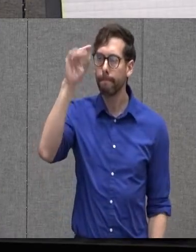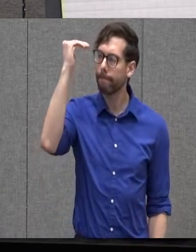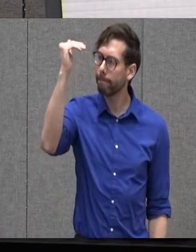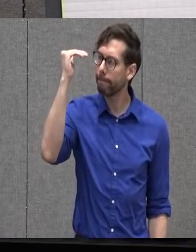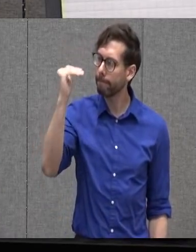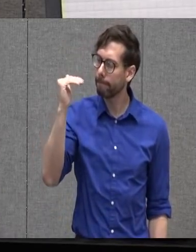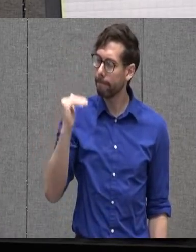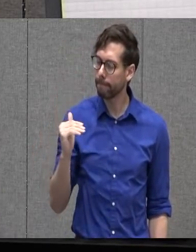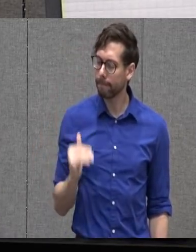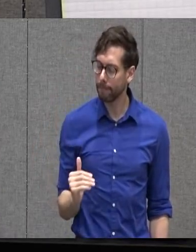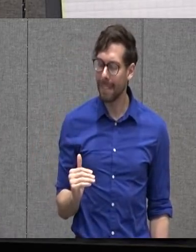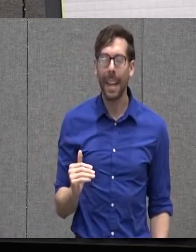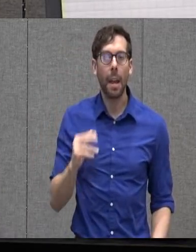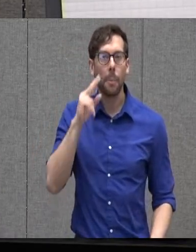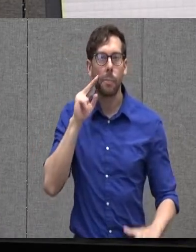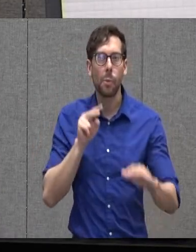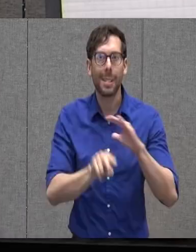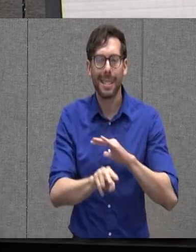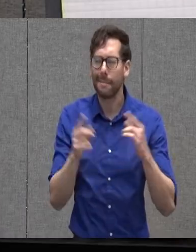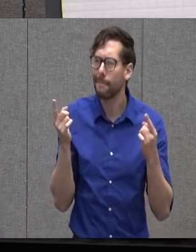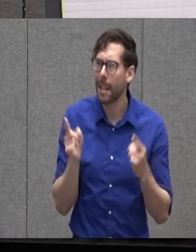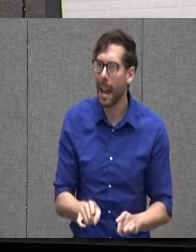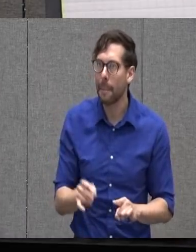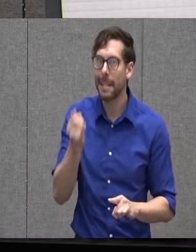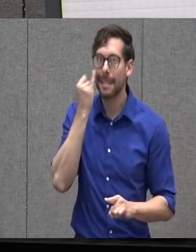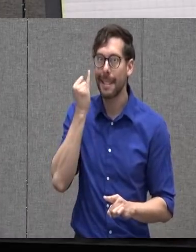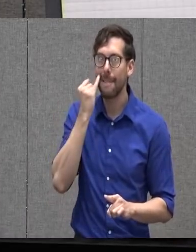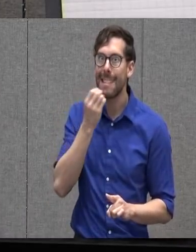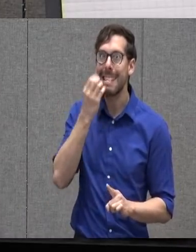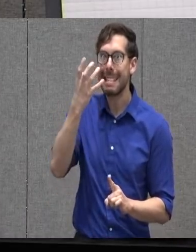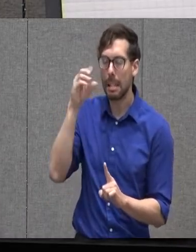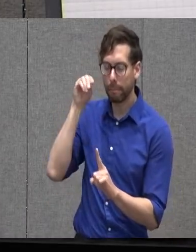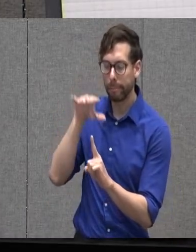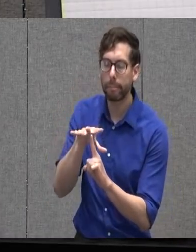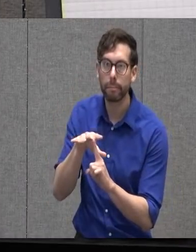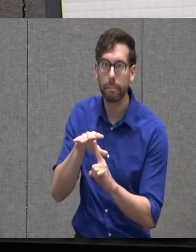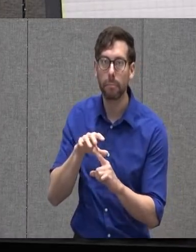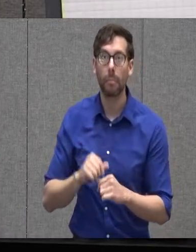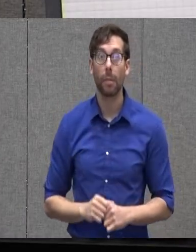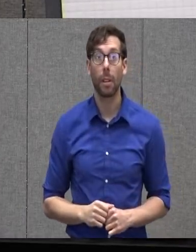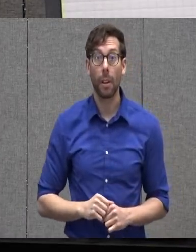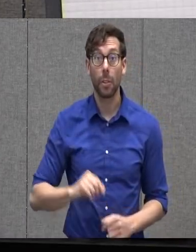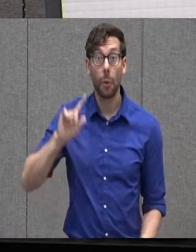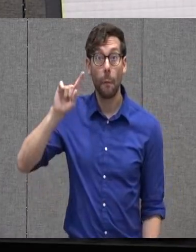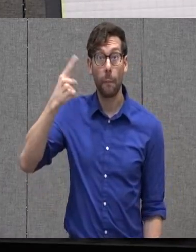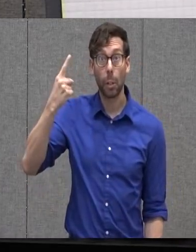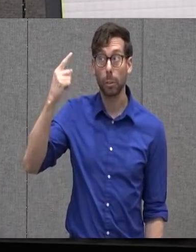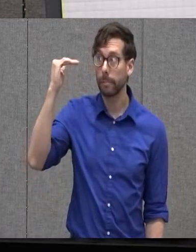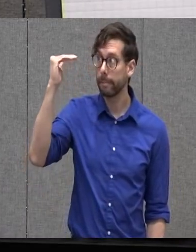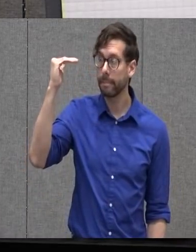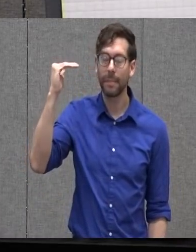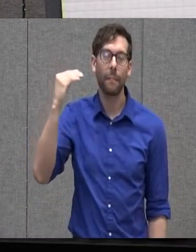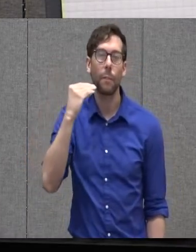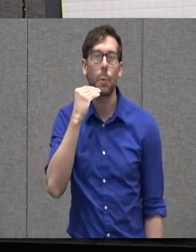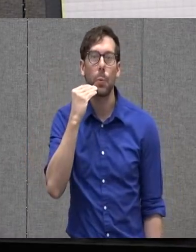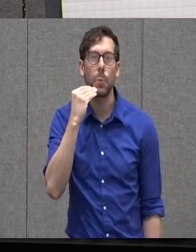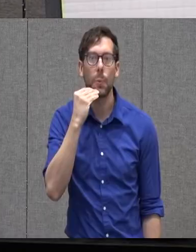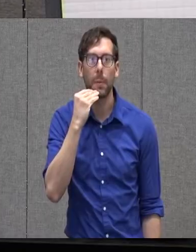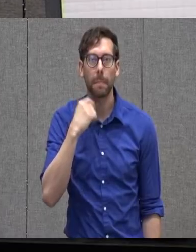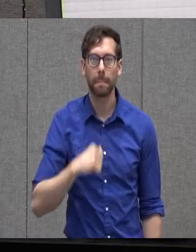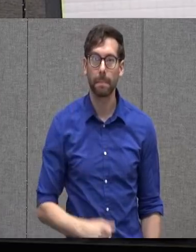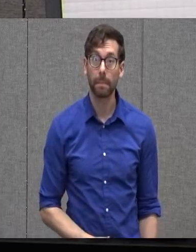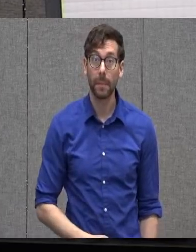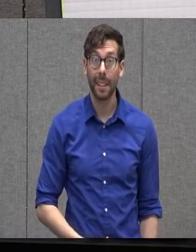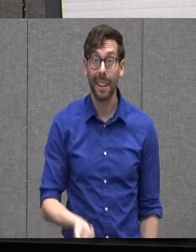happen when we add heat. The first example here is a list of food items. What if